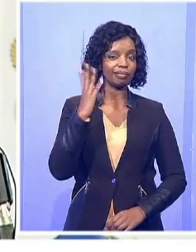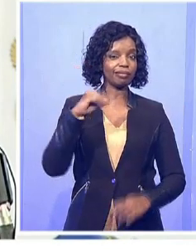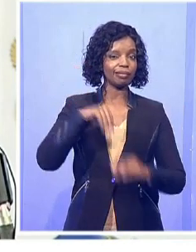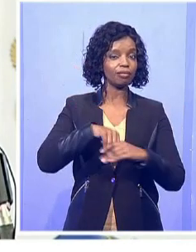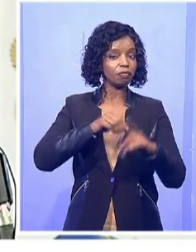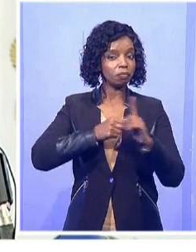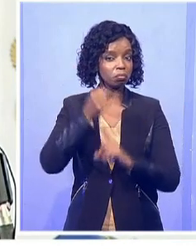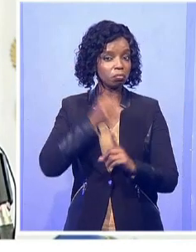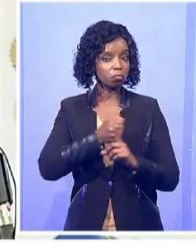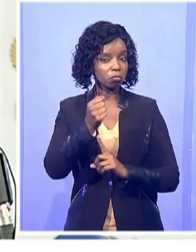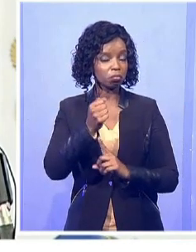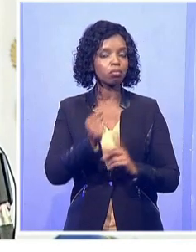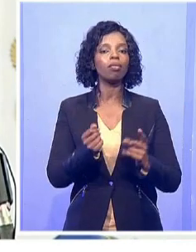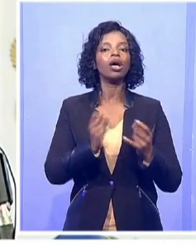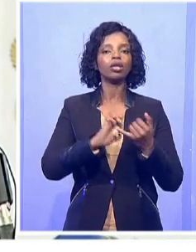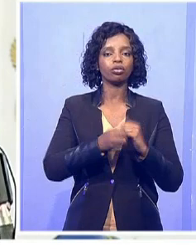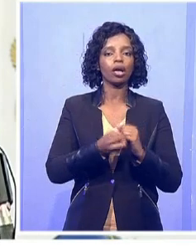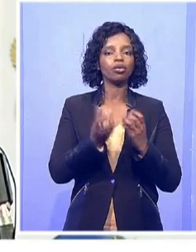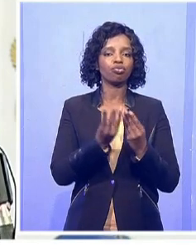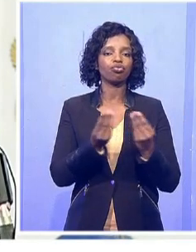As we proceed